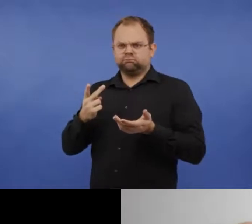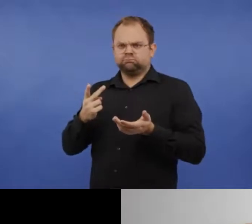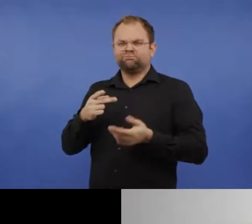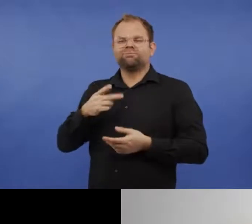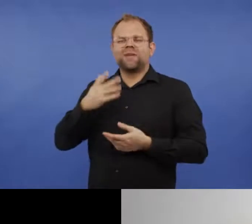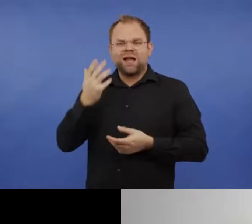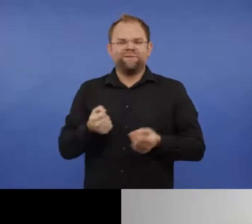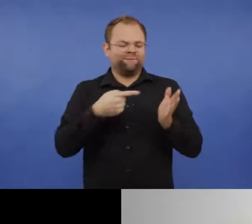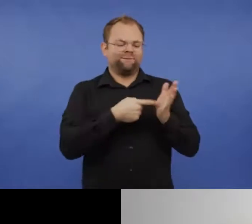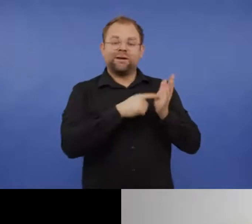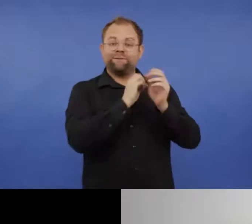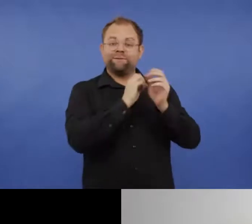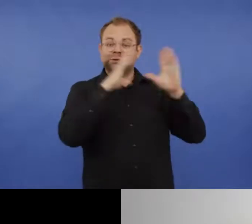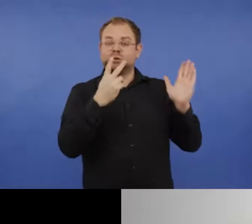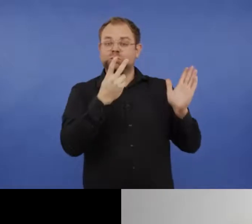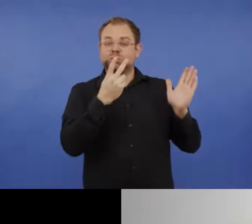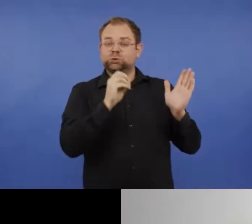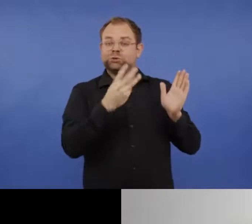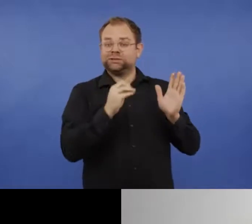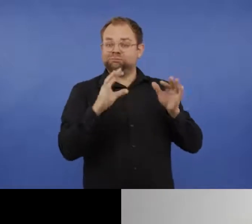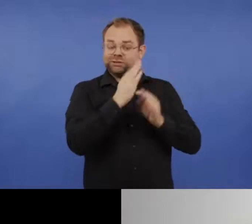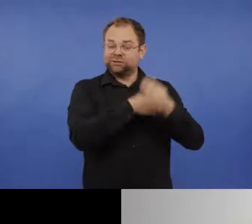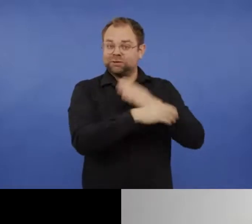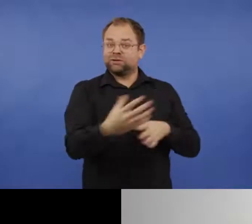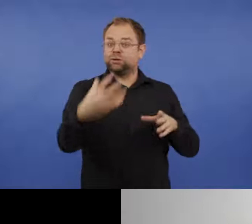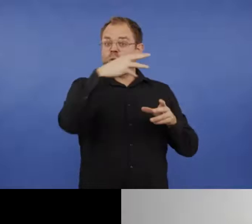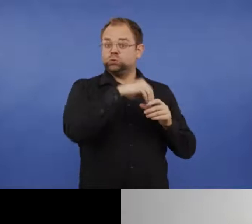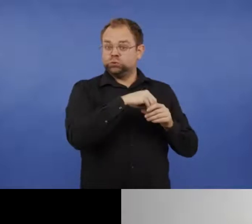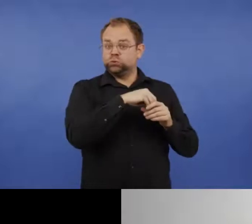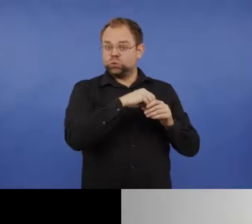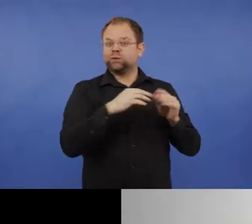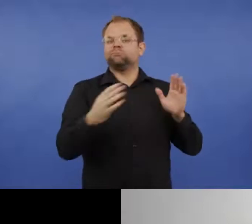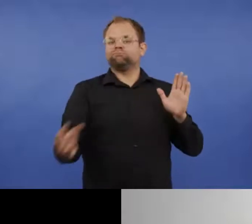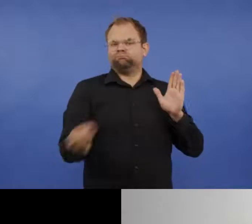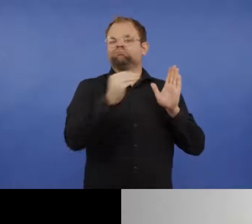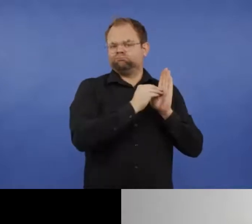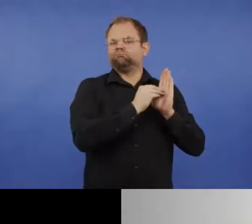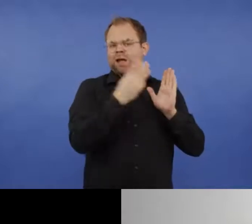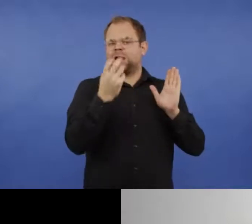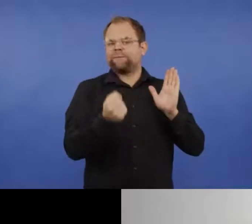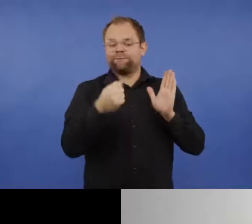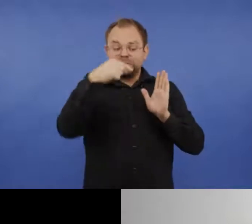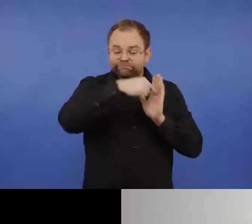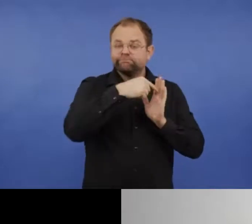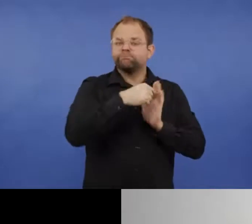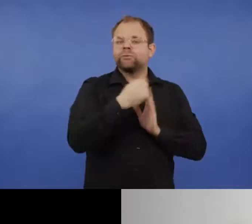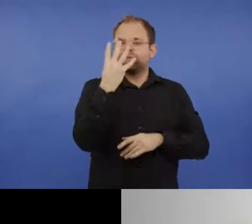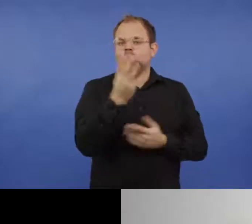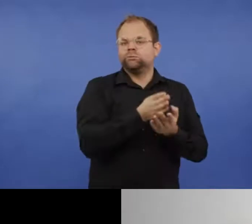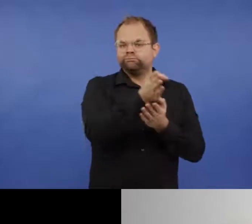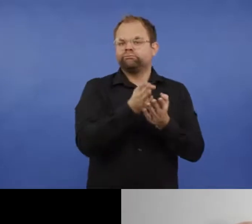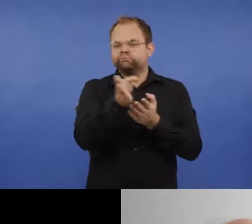approach to disability inclusion. And therefore, in this particular area, we are going